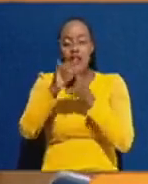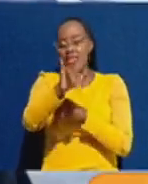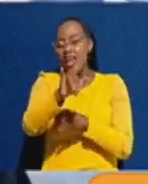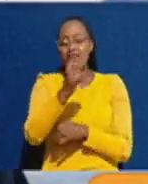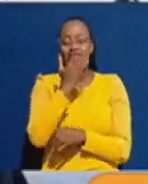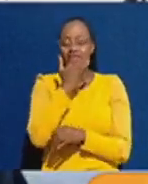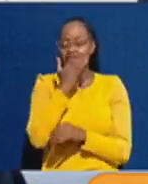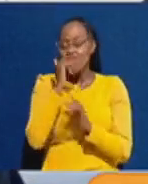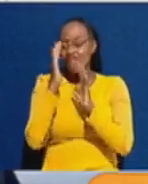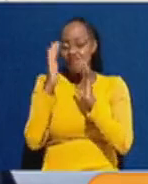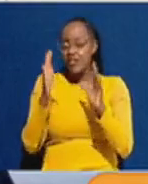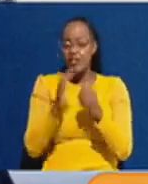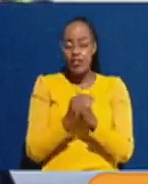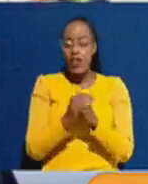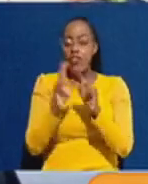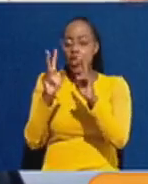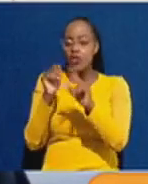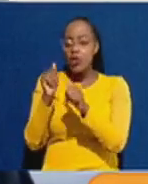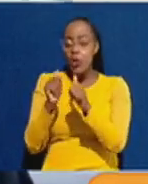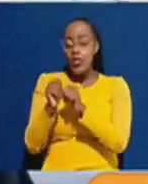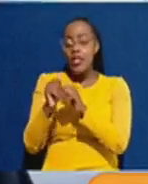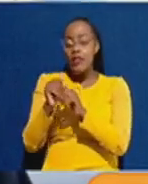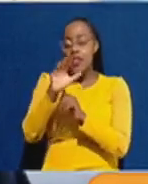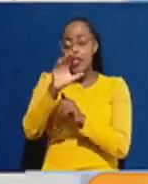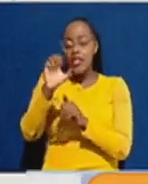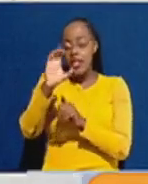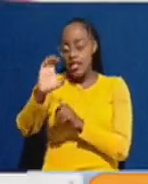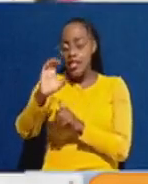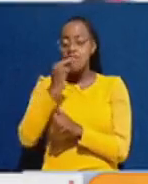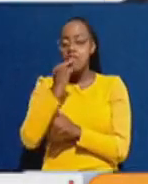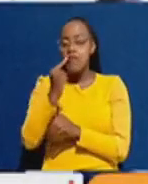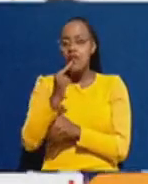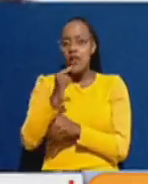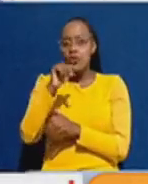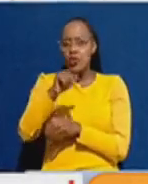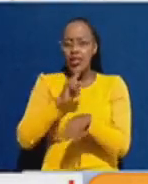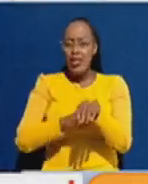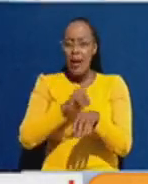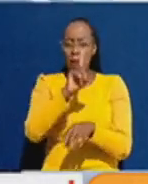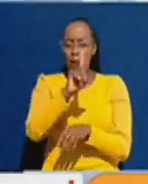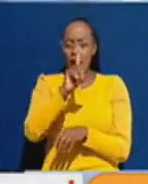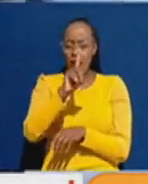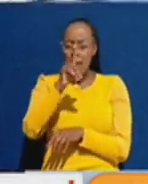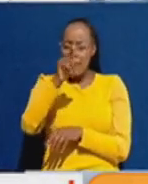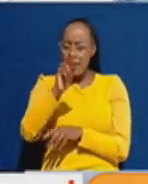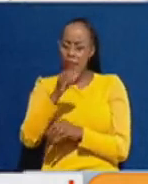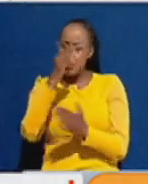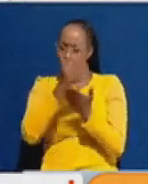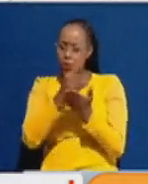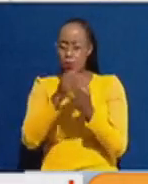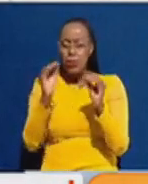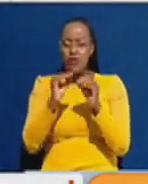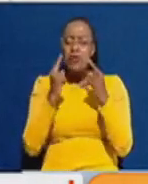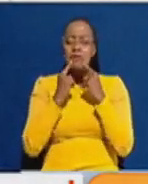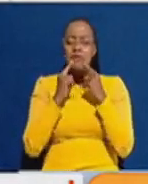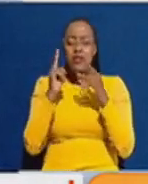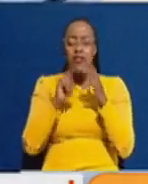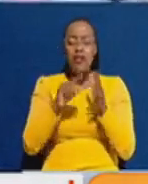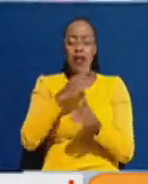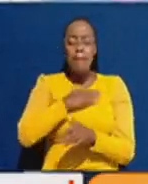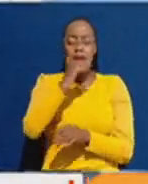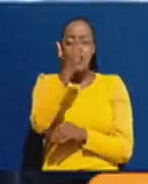correct. Maneno ambayo ilisema na waziri juu ya mtoto wangu saa saba leo haikuwa ya ukweli. Alitangaza kuwa